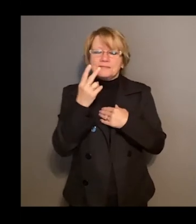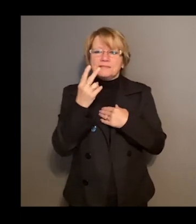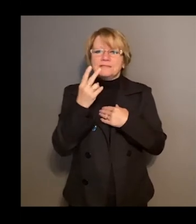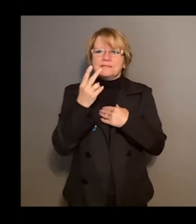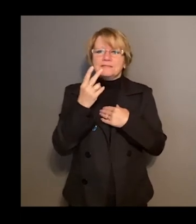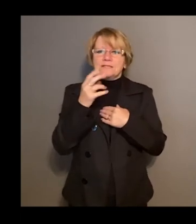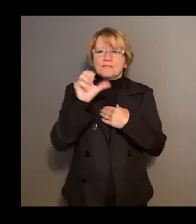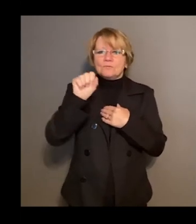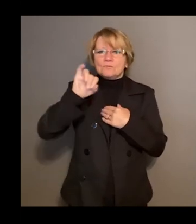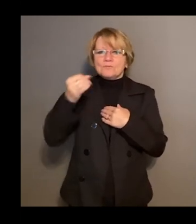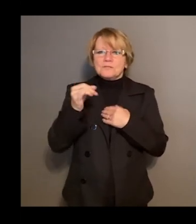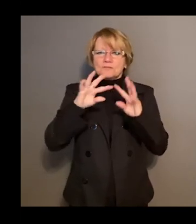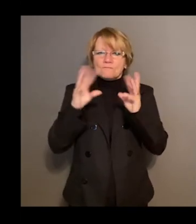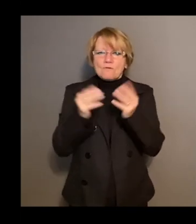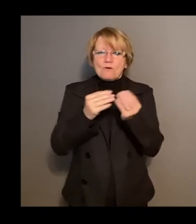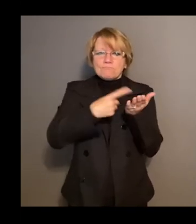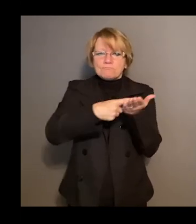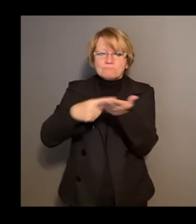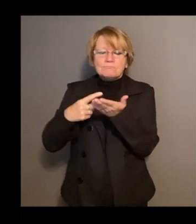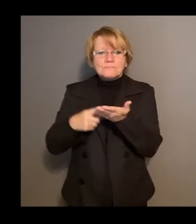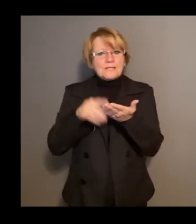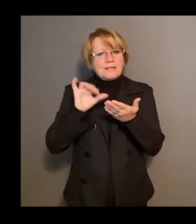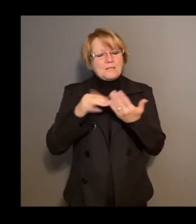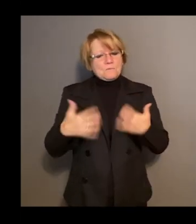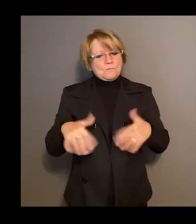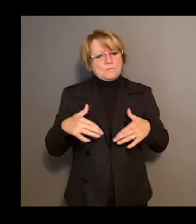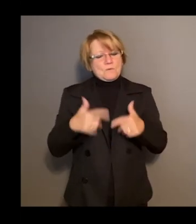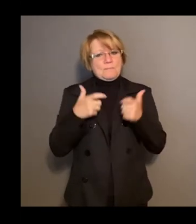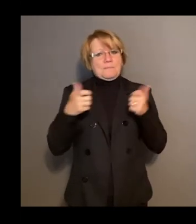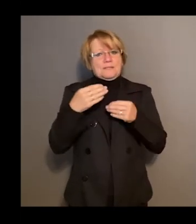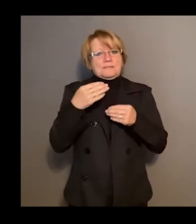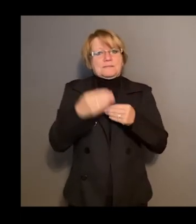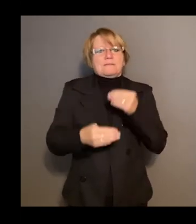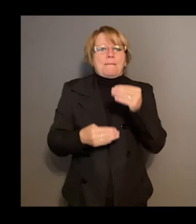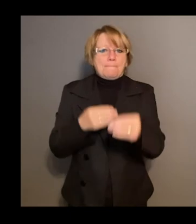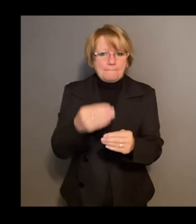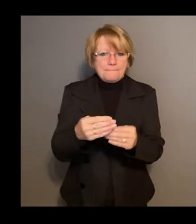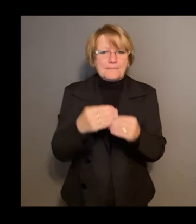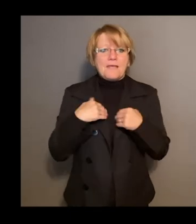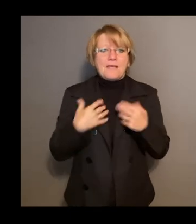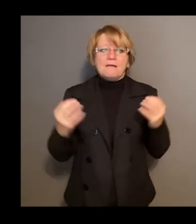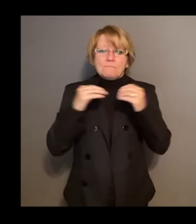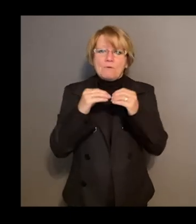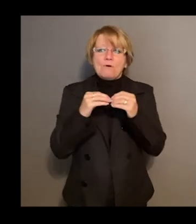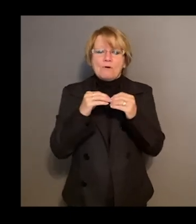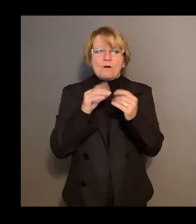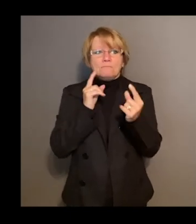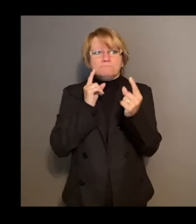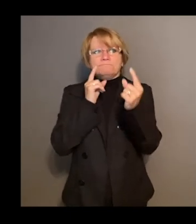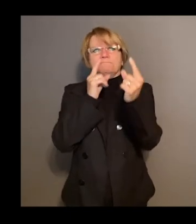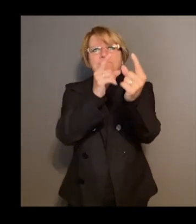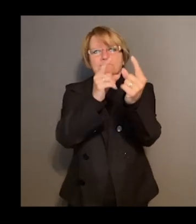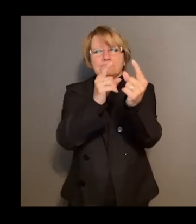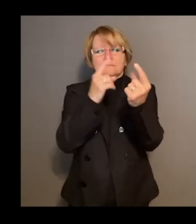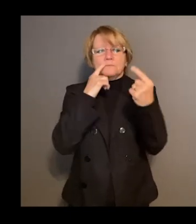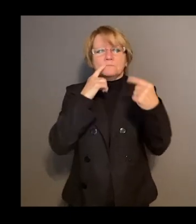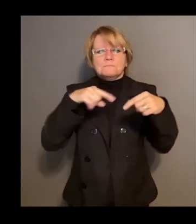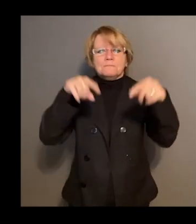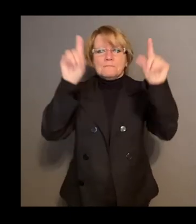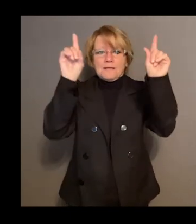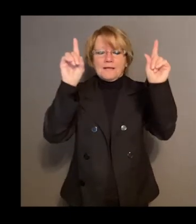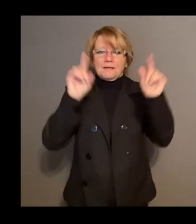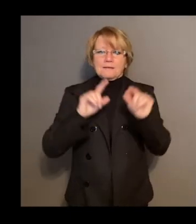and we're actually talking about it, you know, up front now. So I think that it's a big step. We definitely have long ways to go to get to where we want